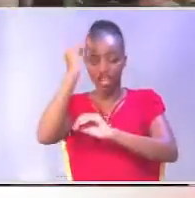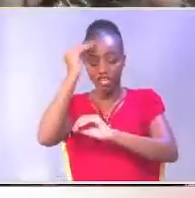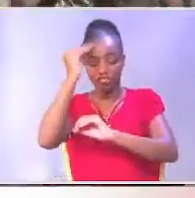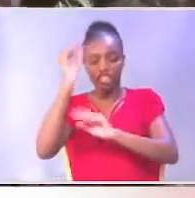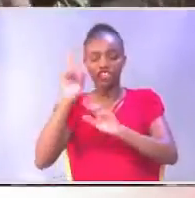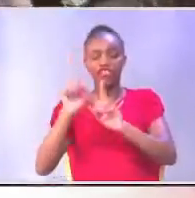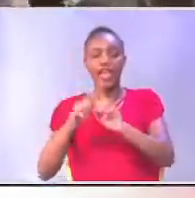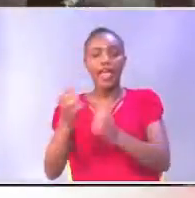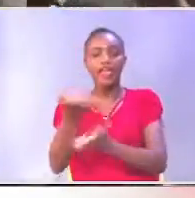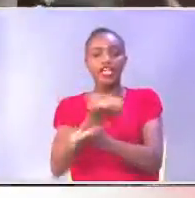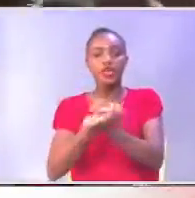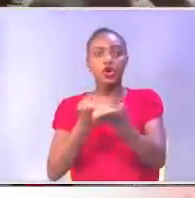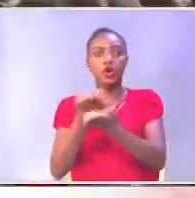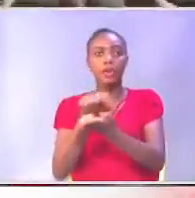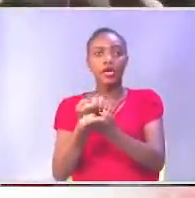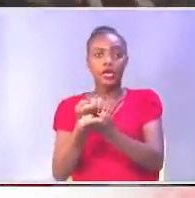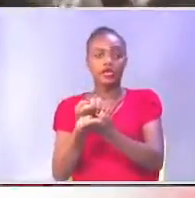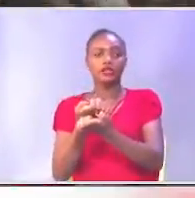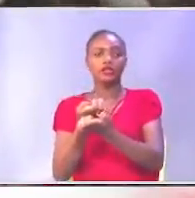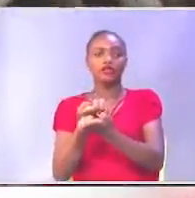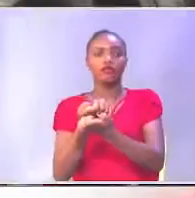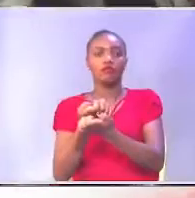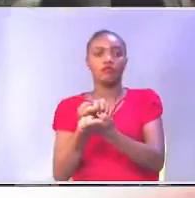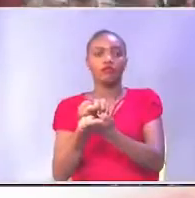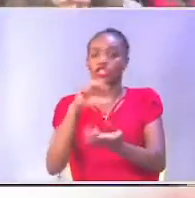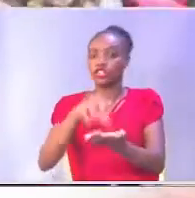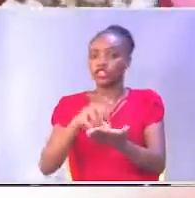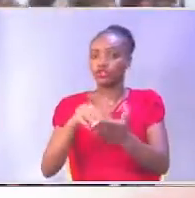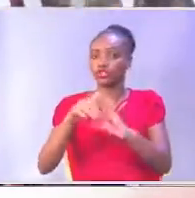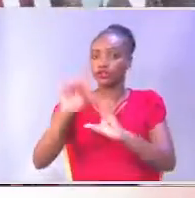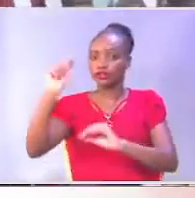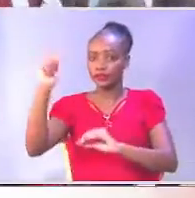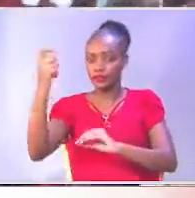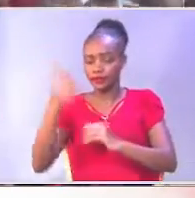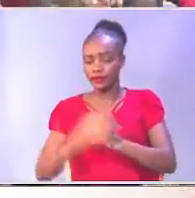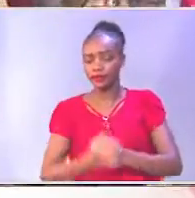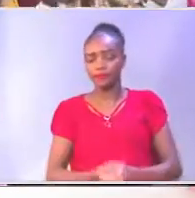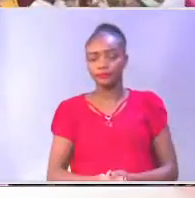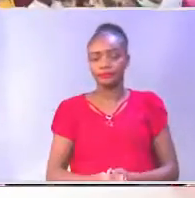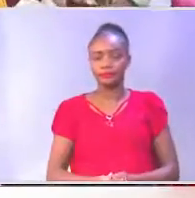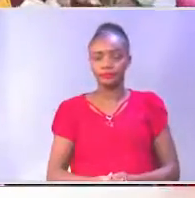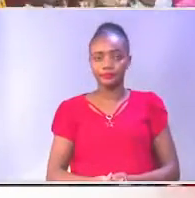and economic landscape of the country. Baba yuko wanjani,